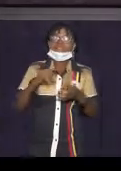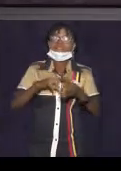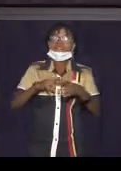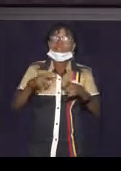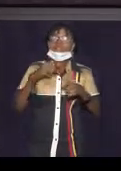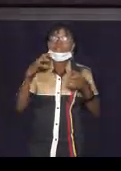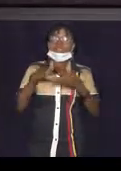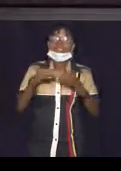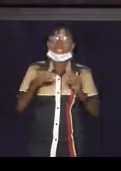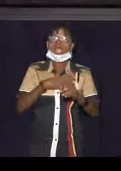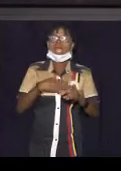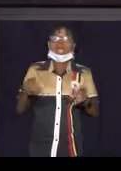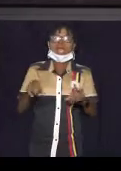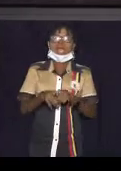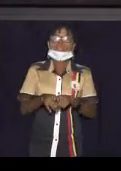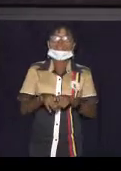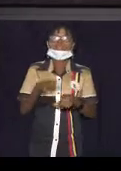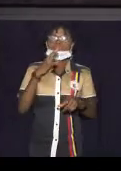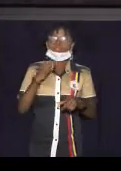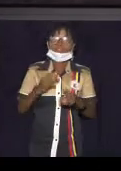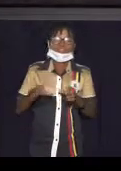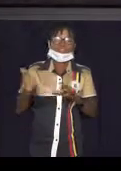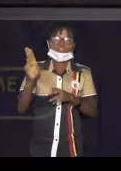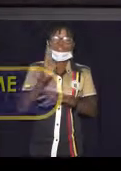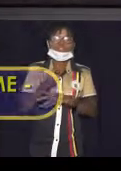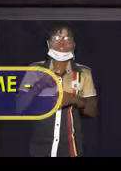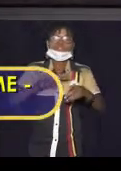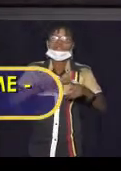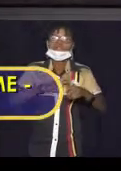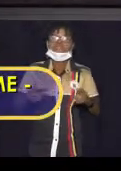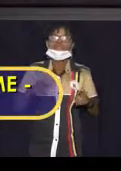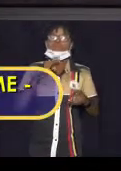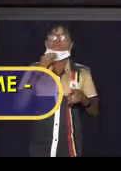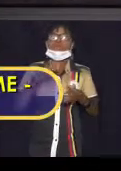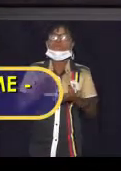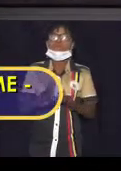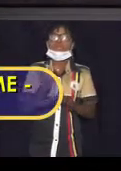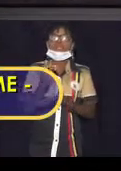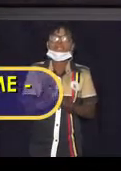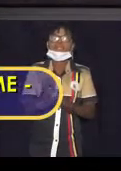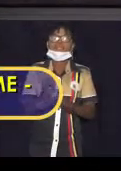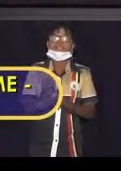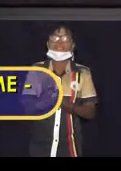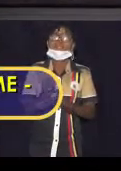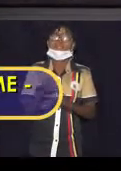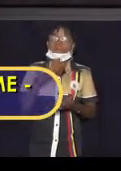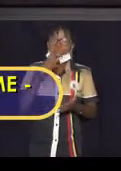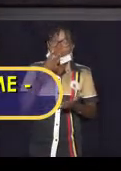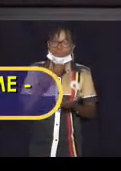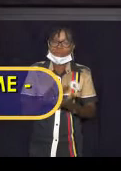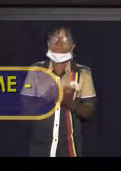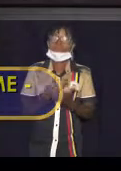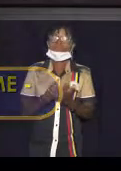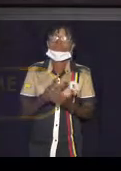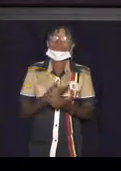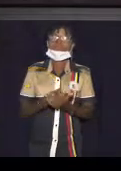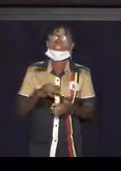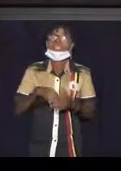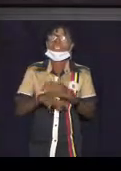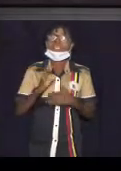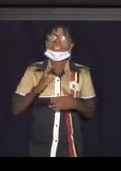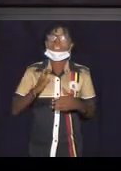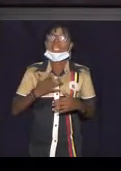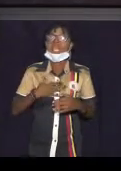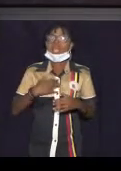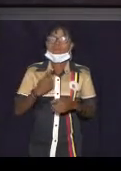and we will also use verbs correctly in their appropriate tenses. In our lesson today, we will